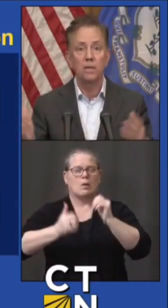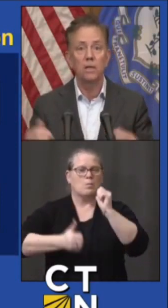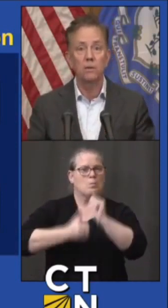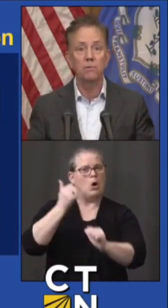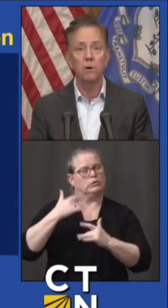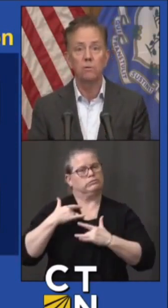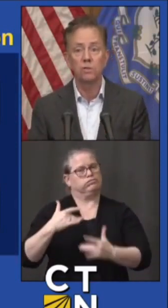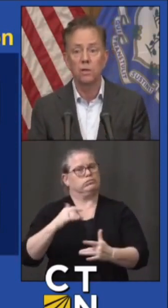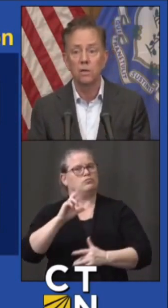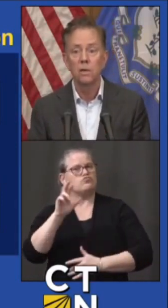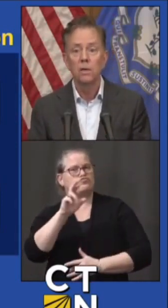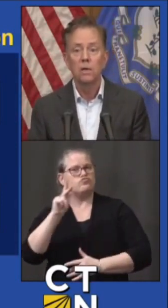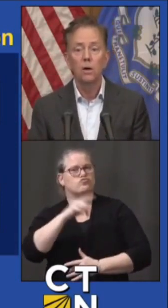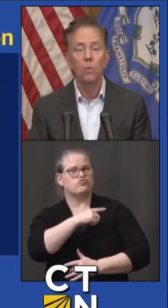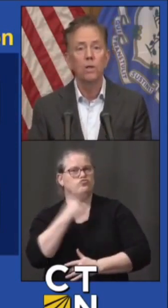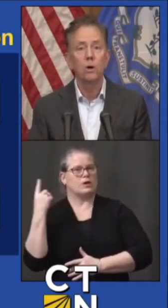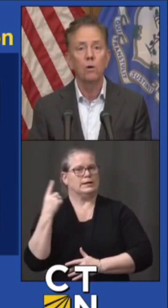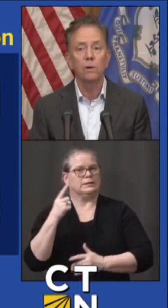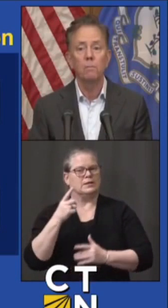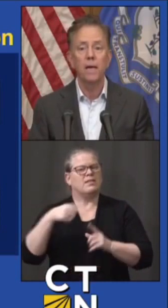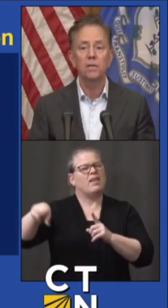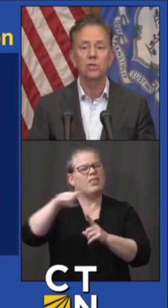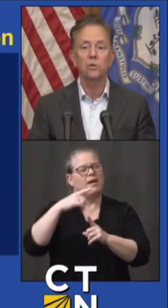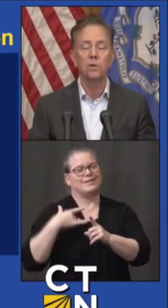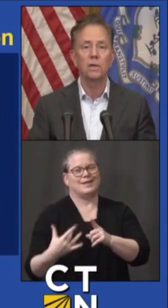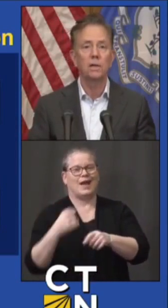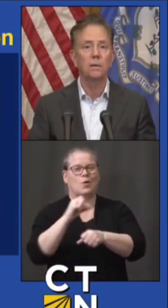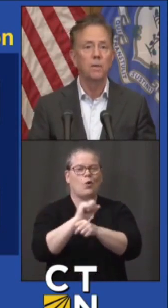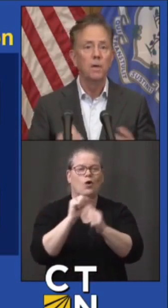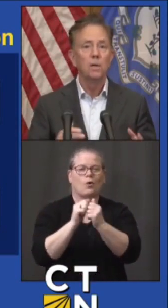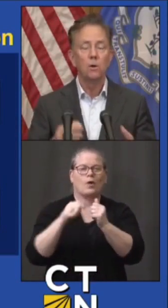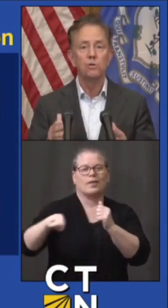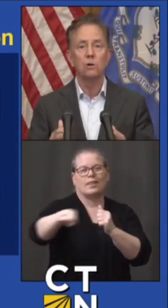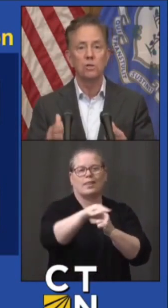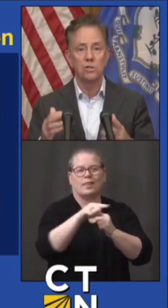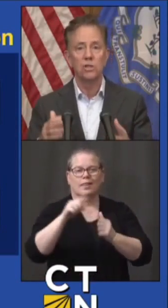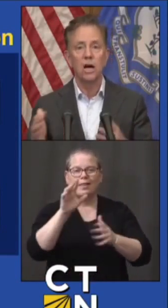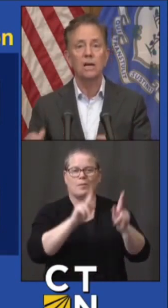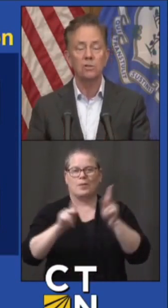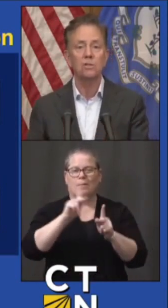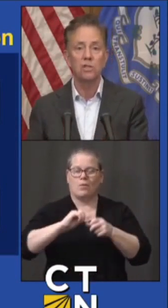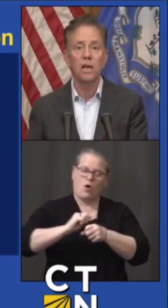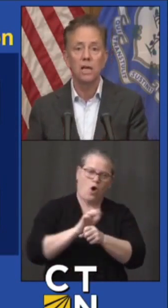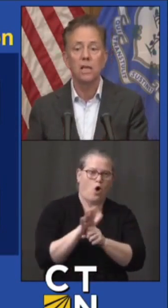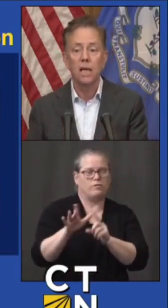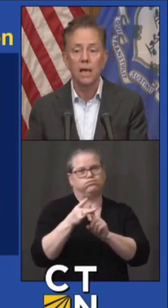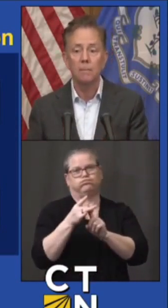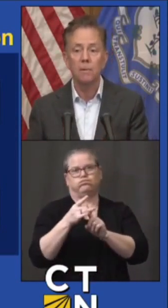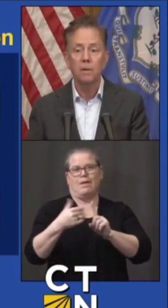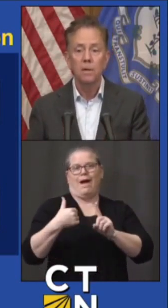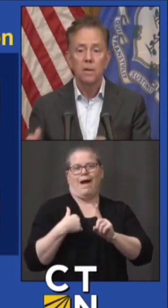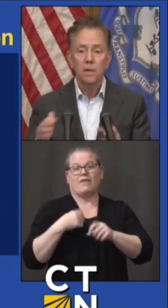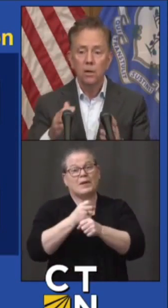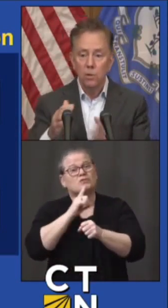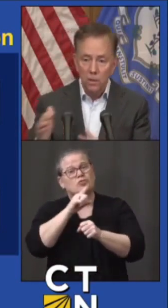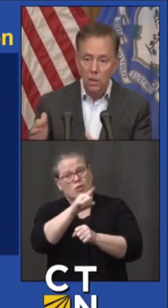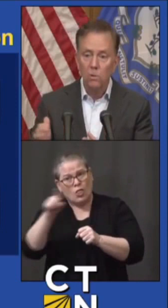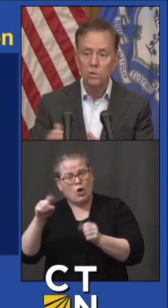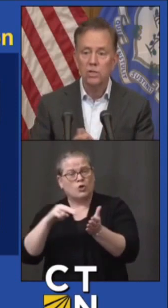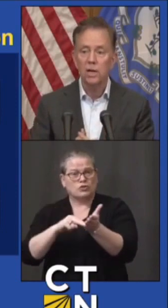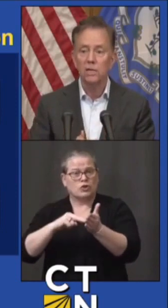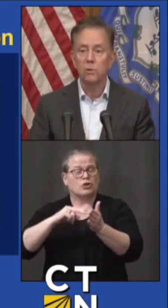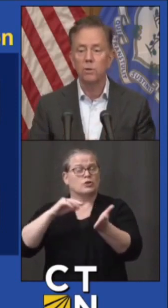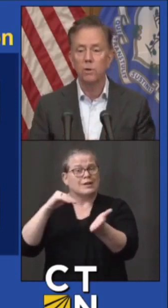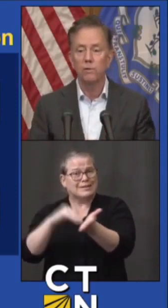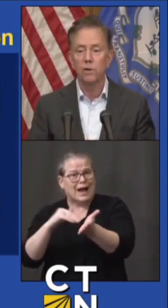likely to be dealing with folks, with COVID, making sure that those nurses and docs can stay in the game. The